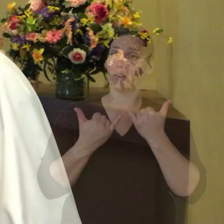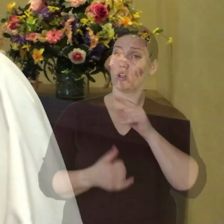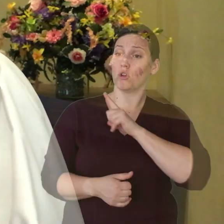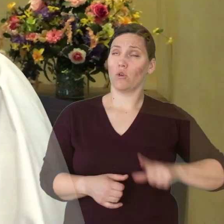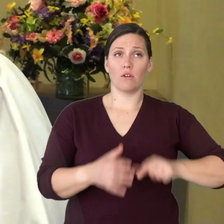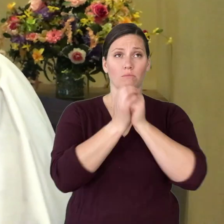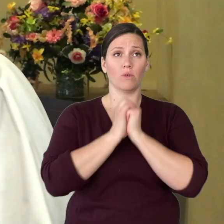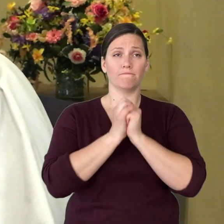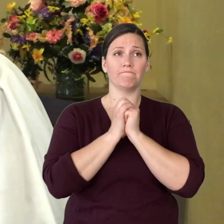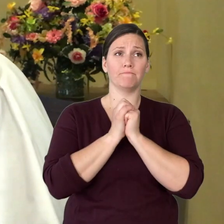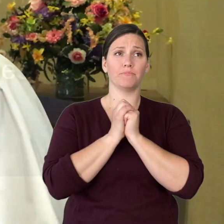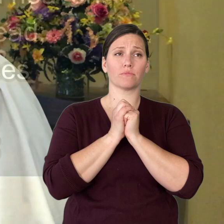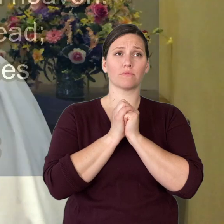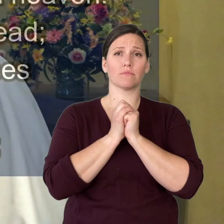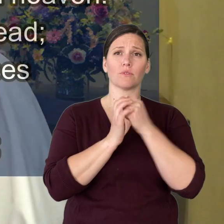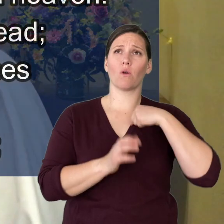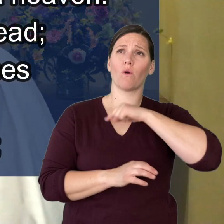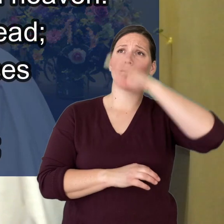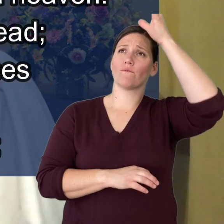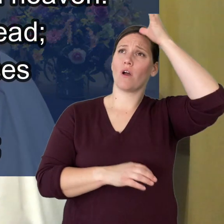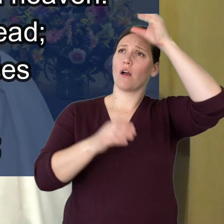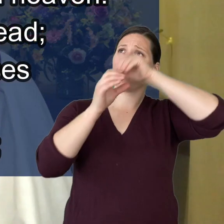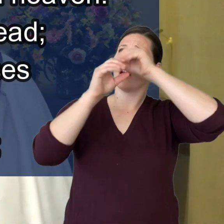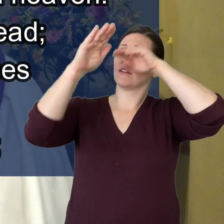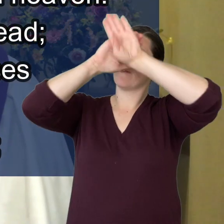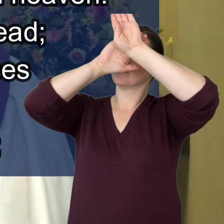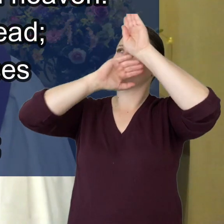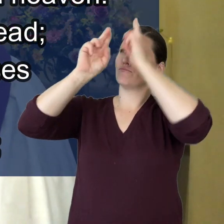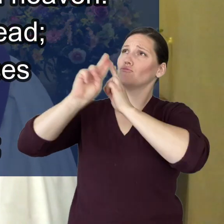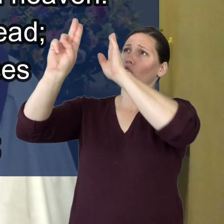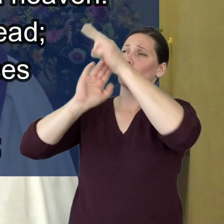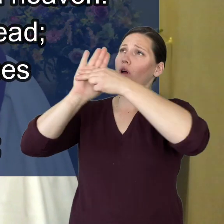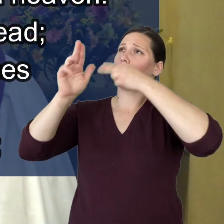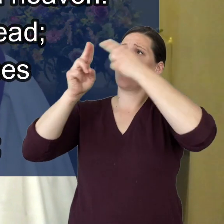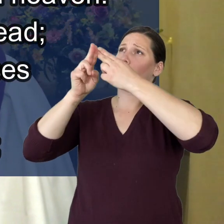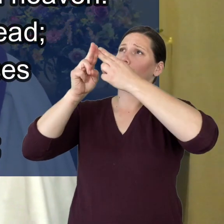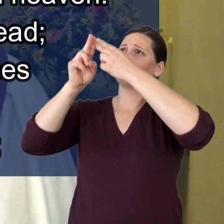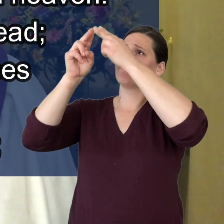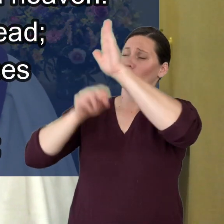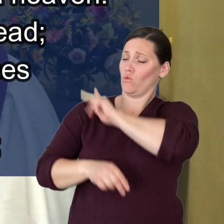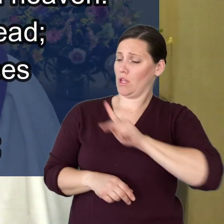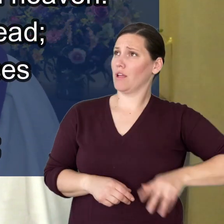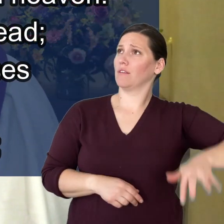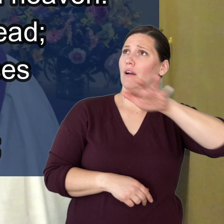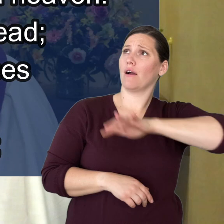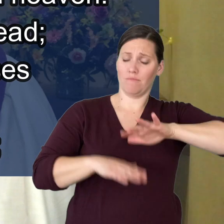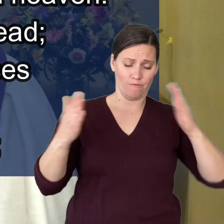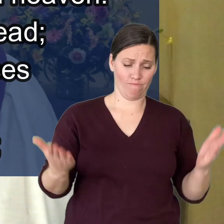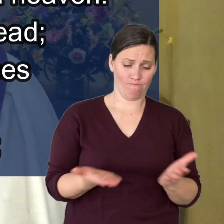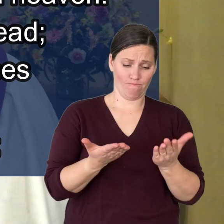And now we join together in the Lord's Prayer. Our Father, who art in heaven, hallowed be thy